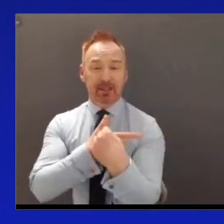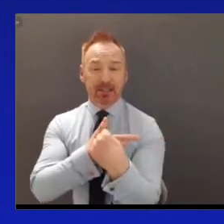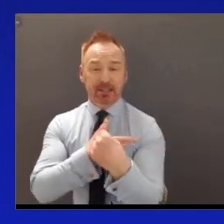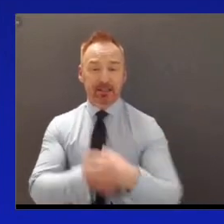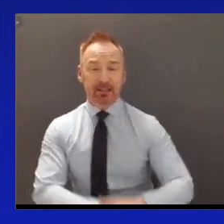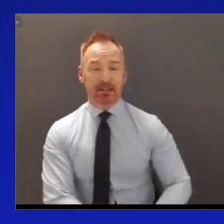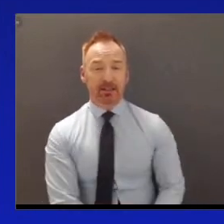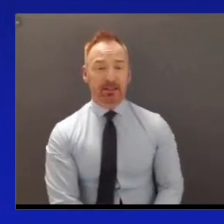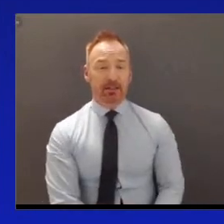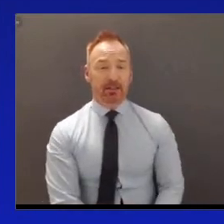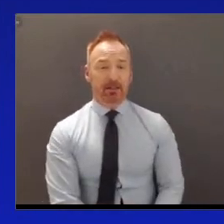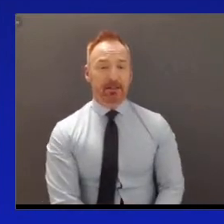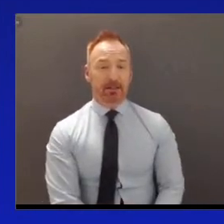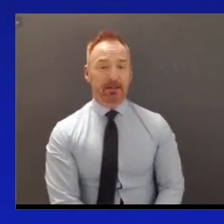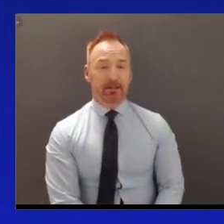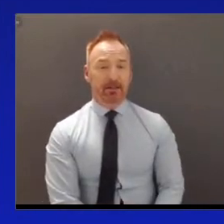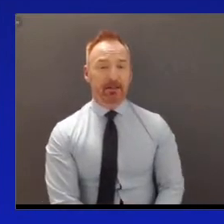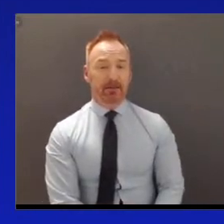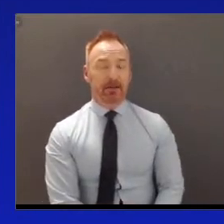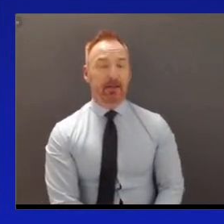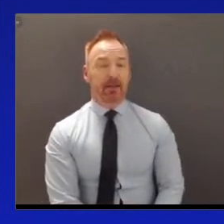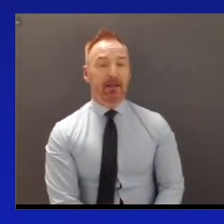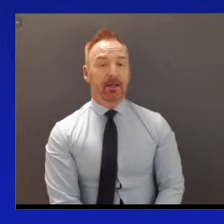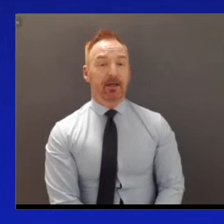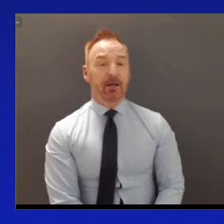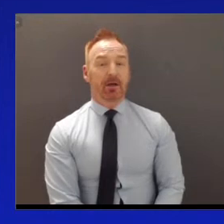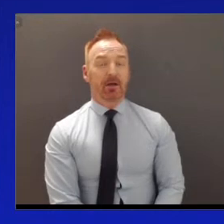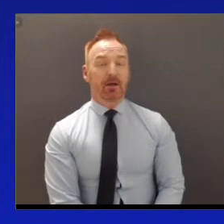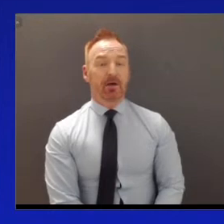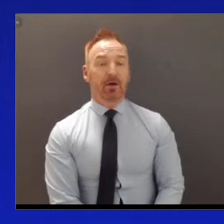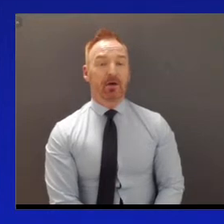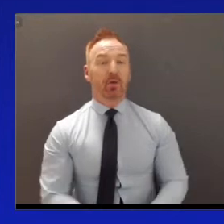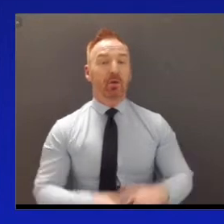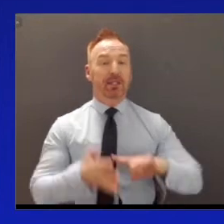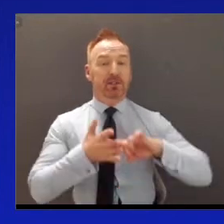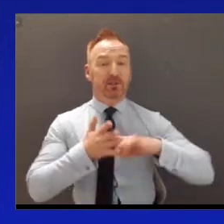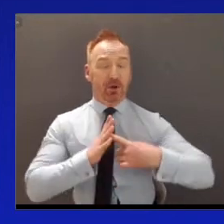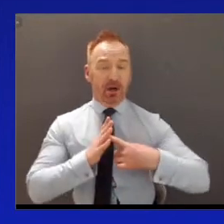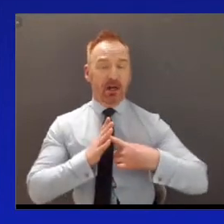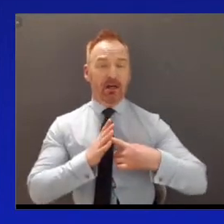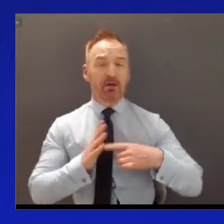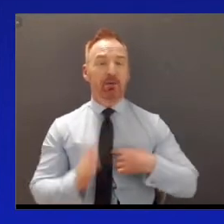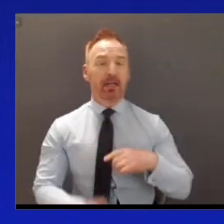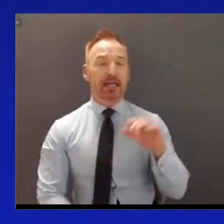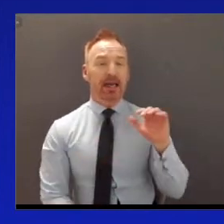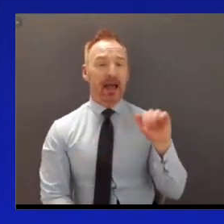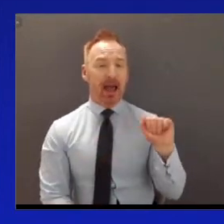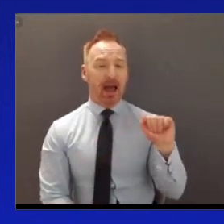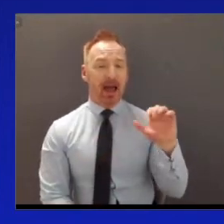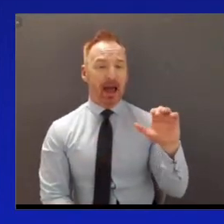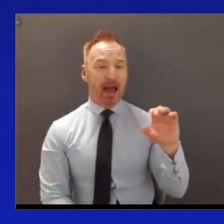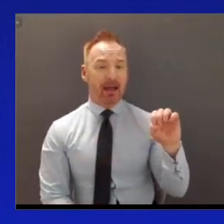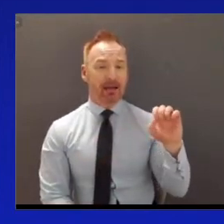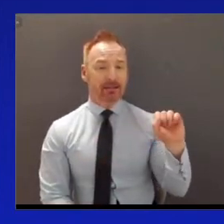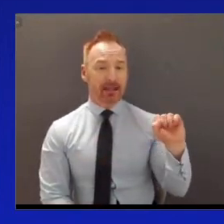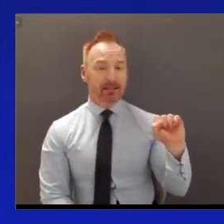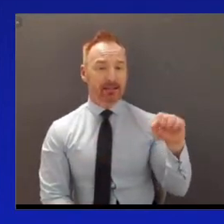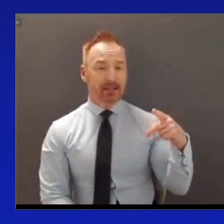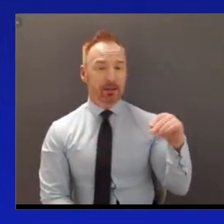started with an access point. We created an access point for contact tracing, but people haven't been using